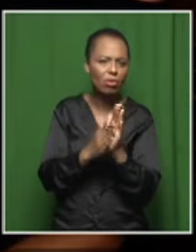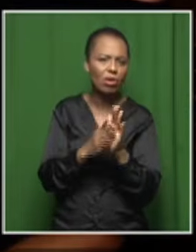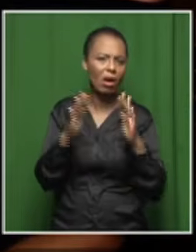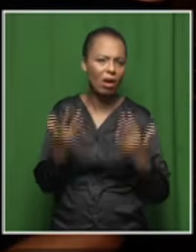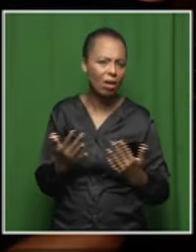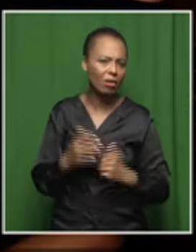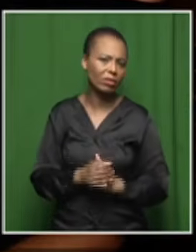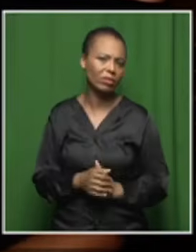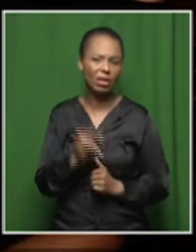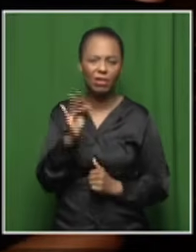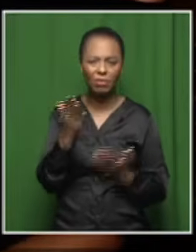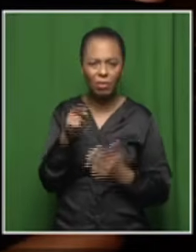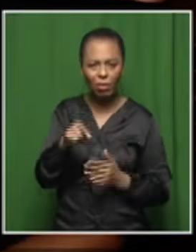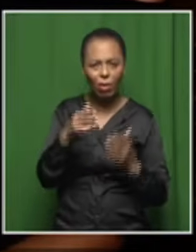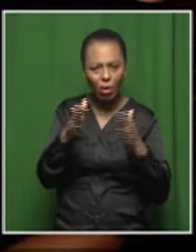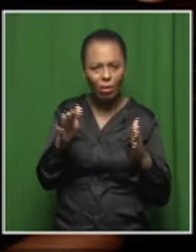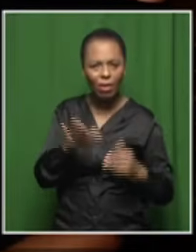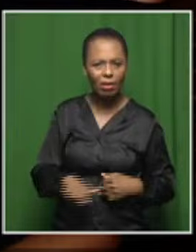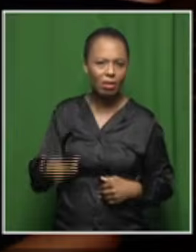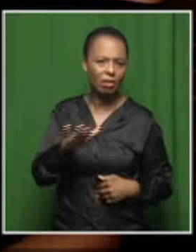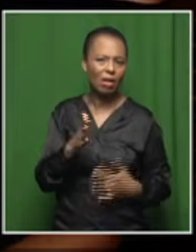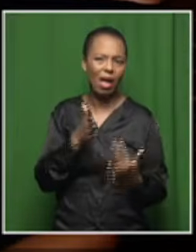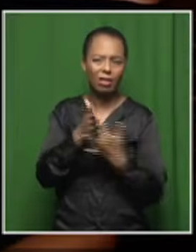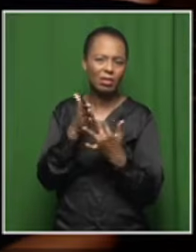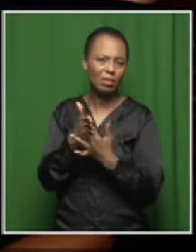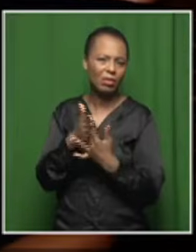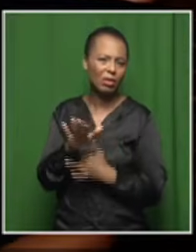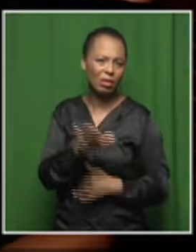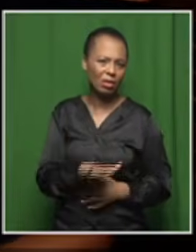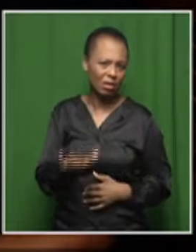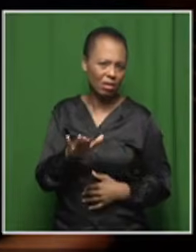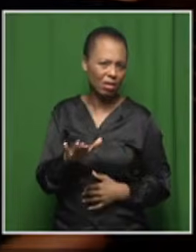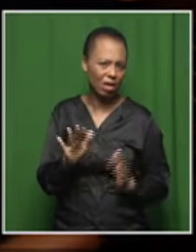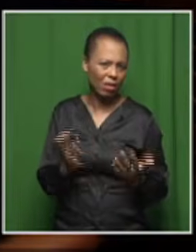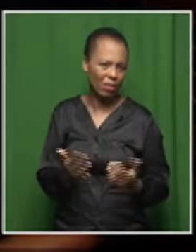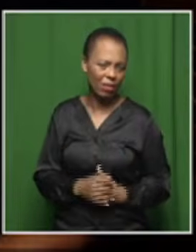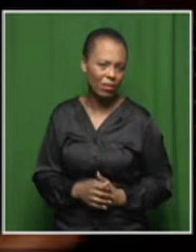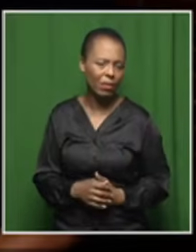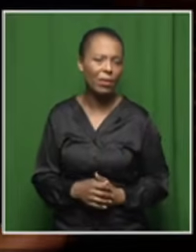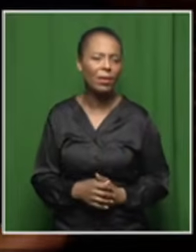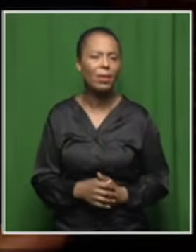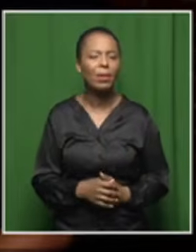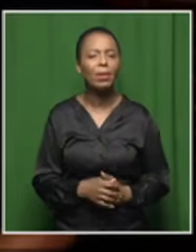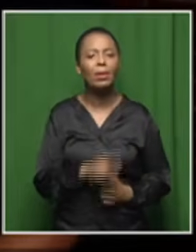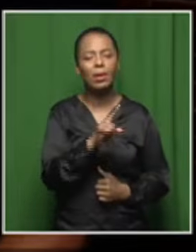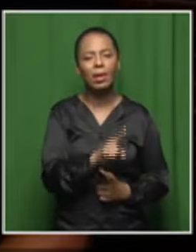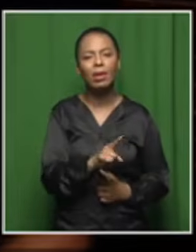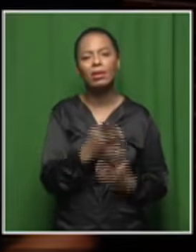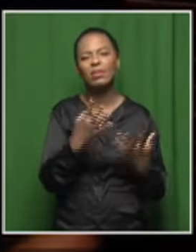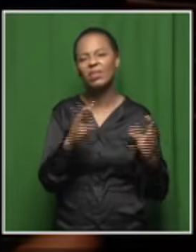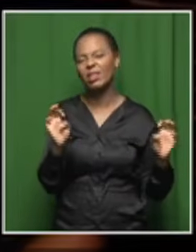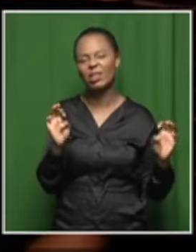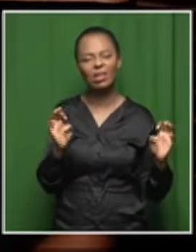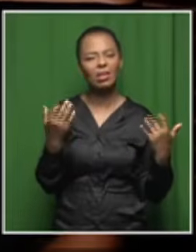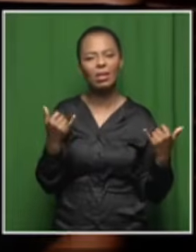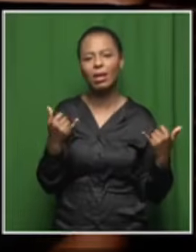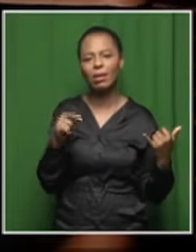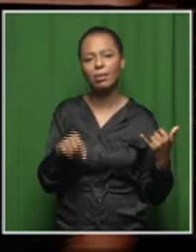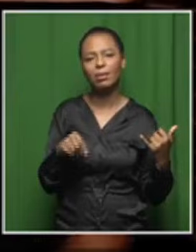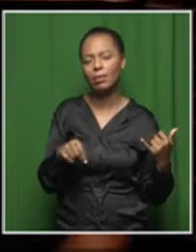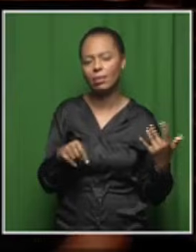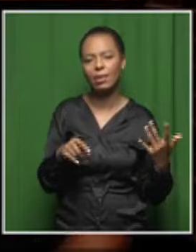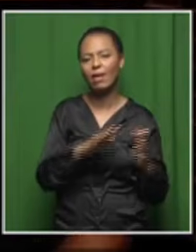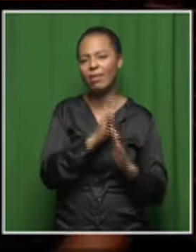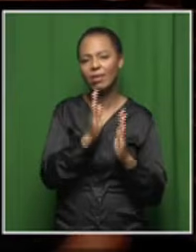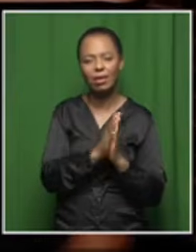it's open. How accessible in reality is it to come here? So we are free to the public. All of our programs are free,